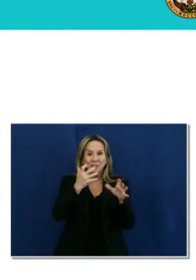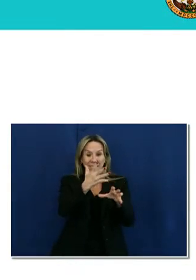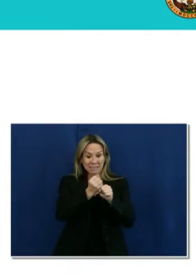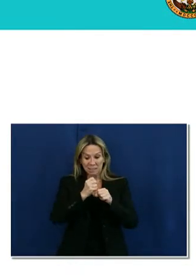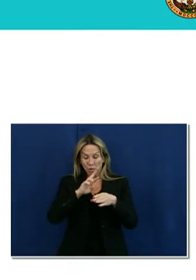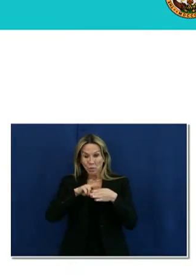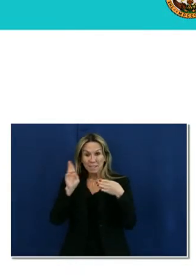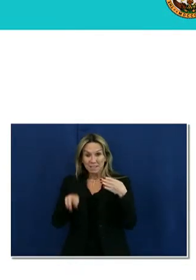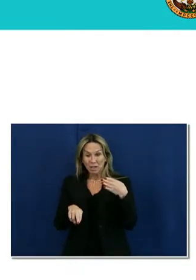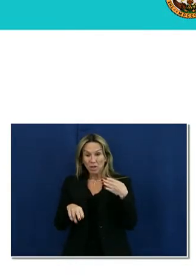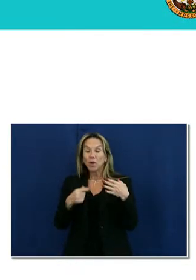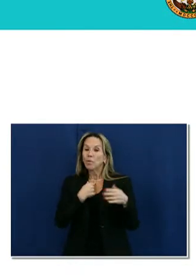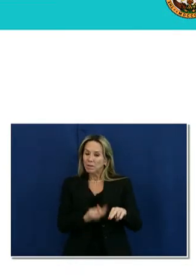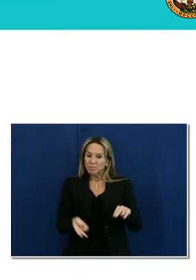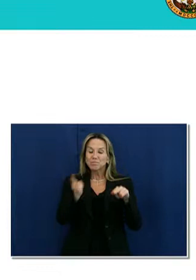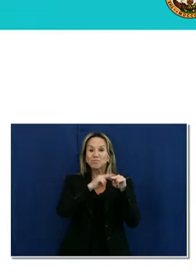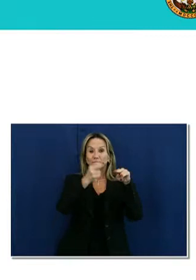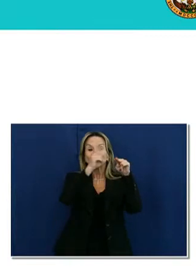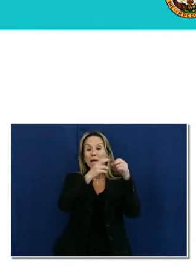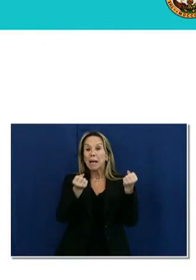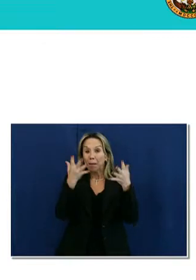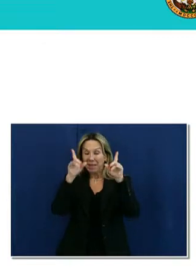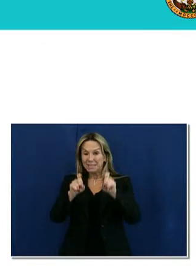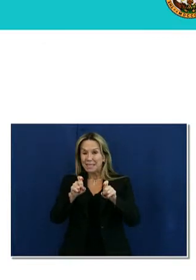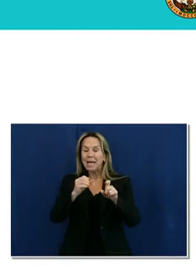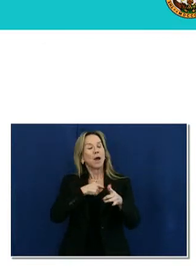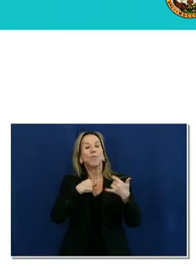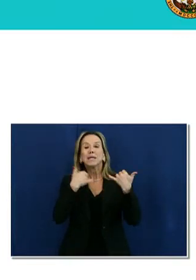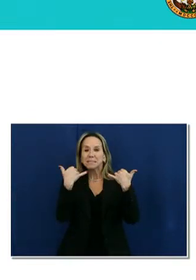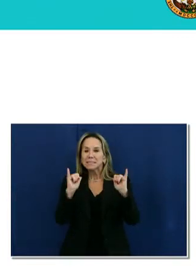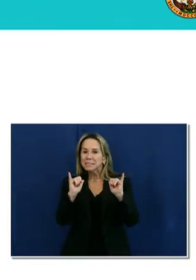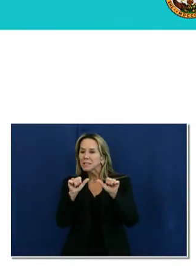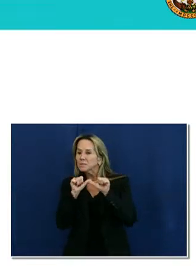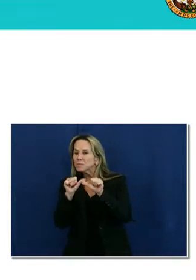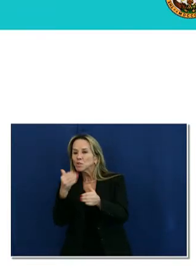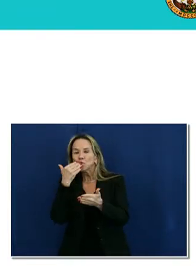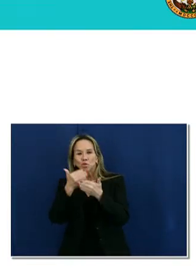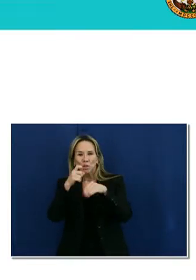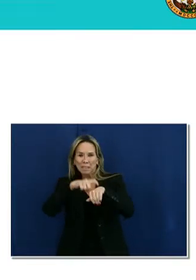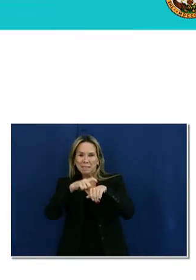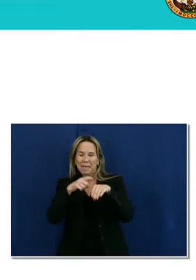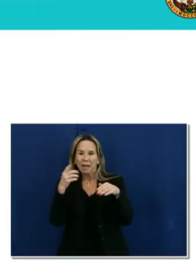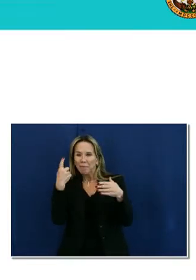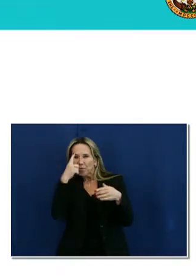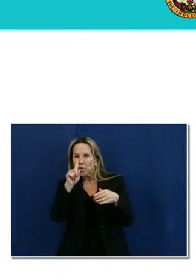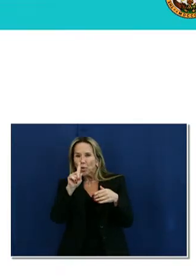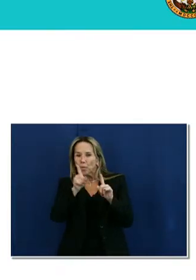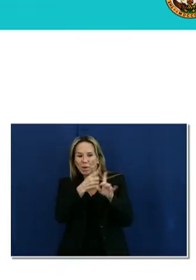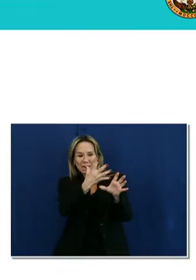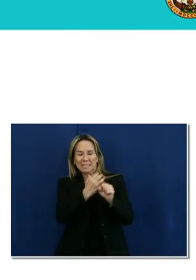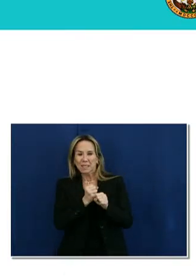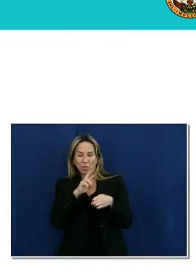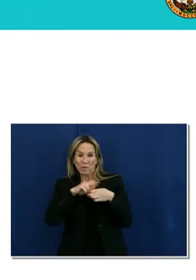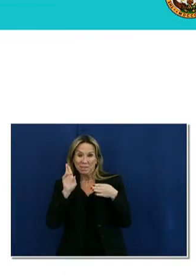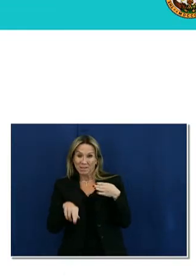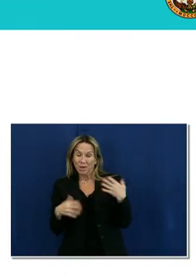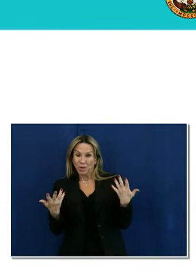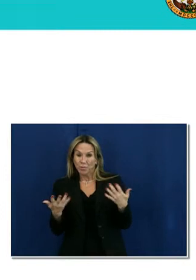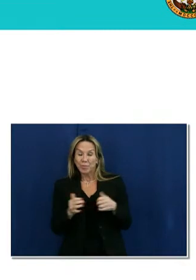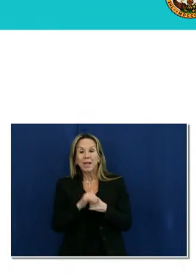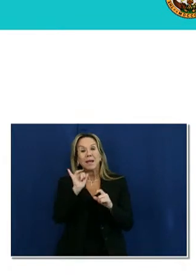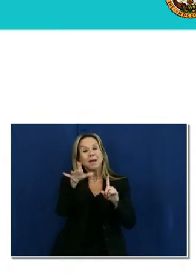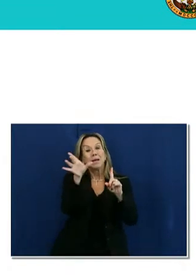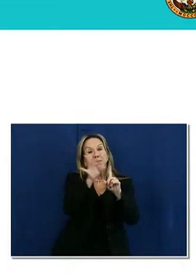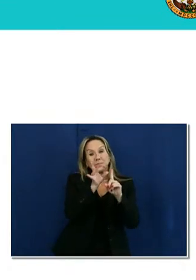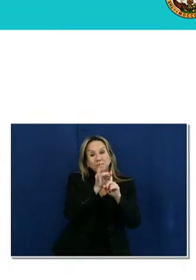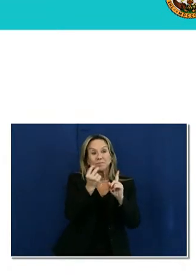testing we're doing, we've been able to maintain the integrity of the turnaround times. And this is vitally important. Case investigations and